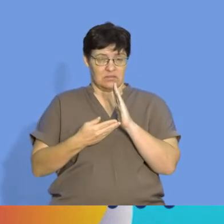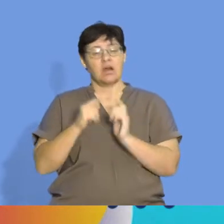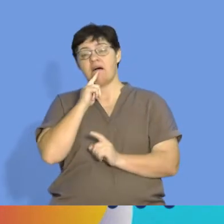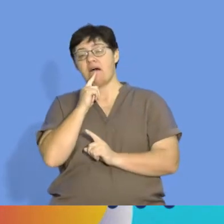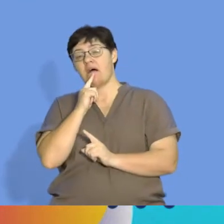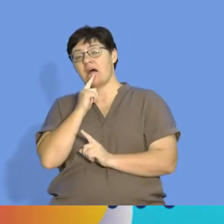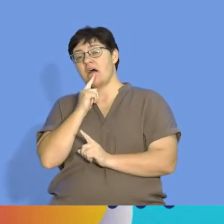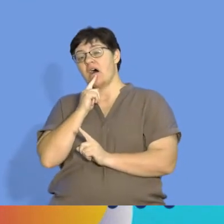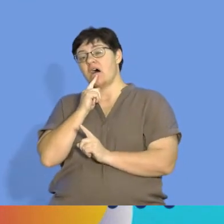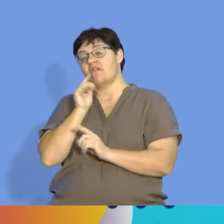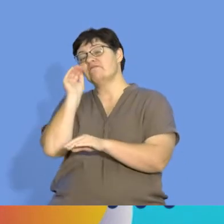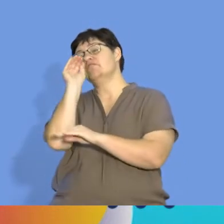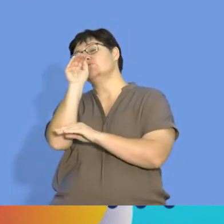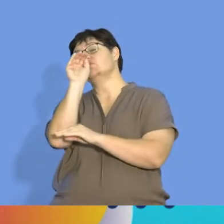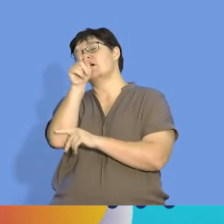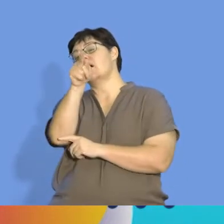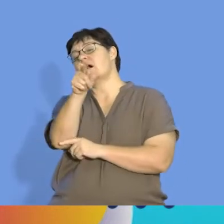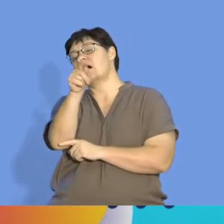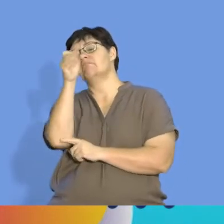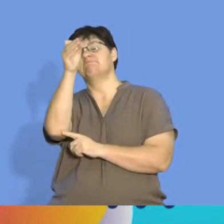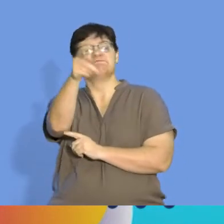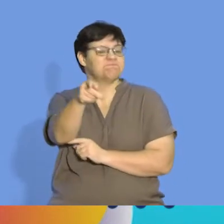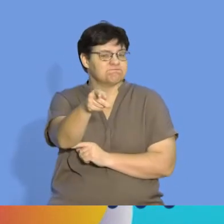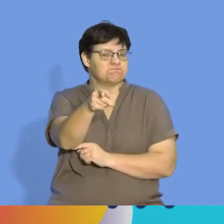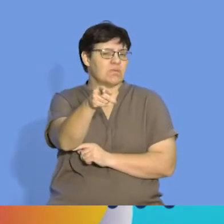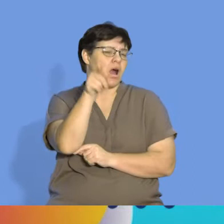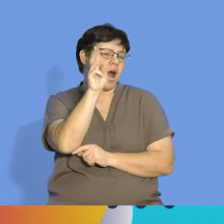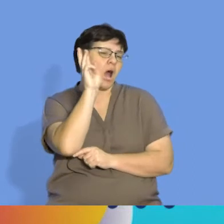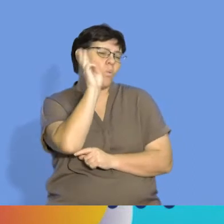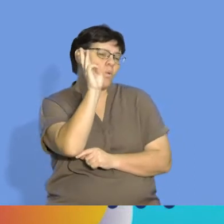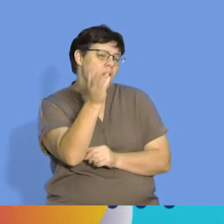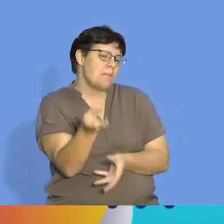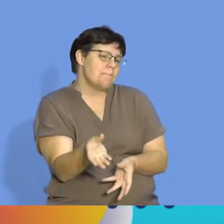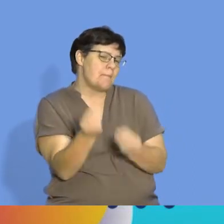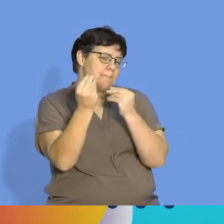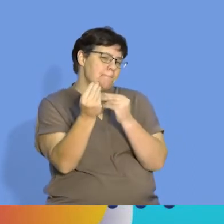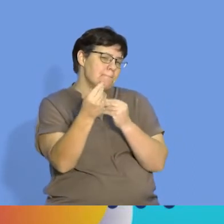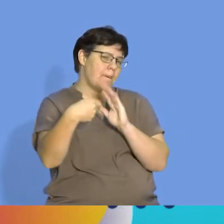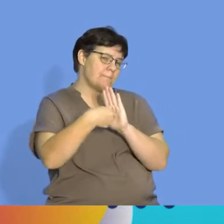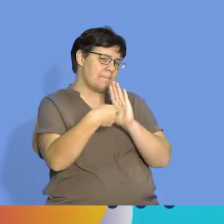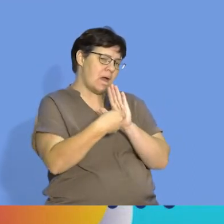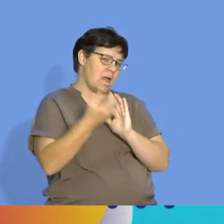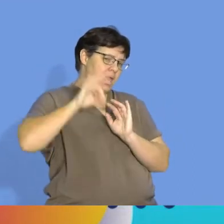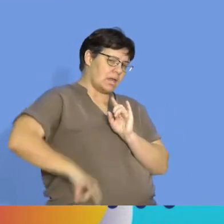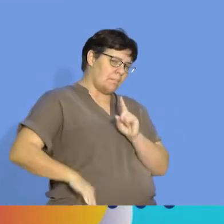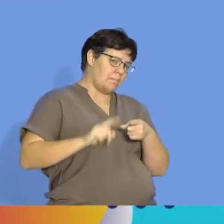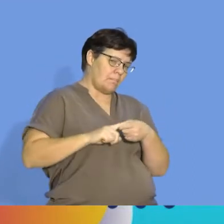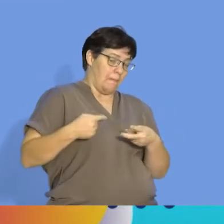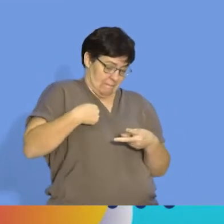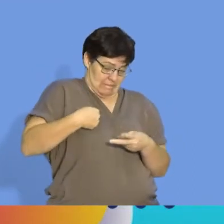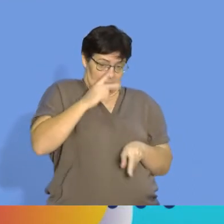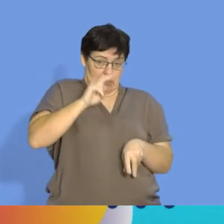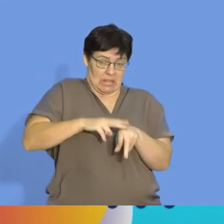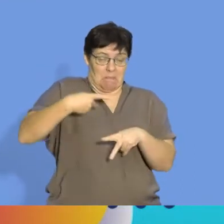the future. It forecasts future incomes and expenses, where we compare the two to